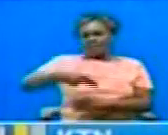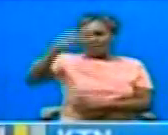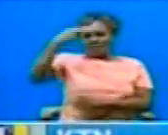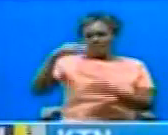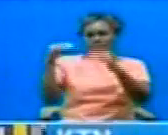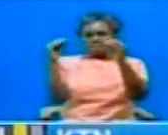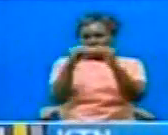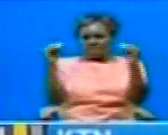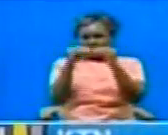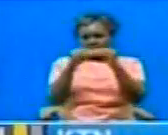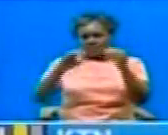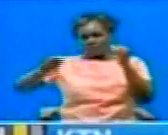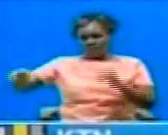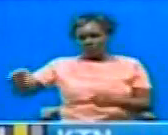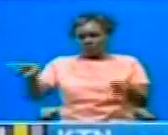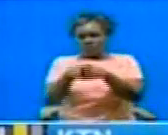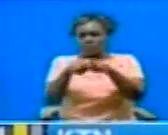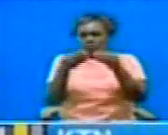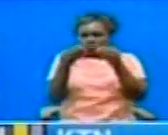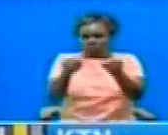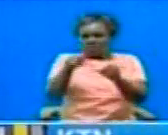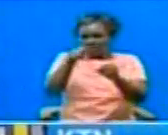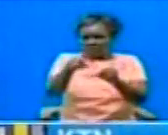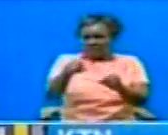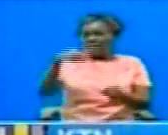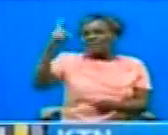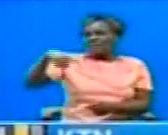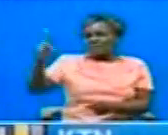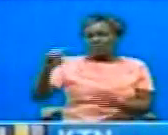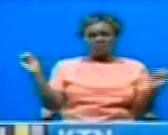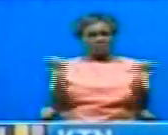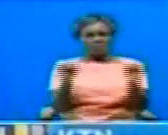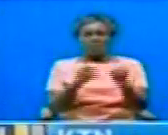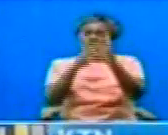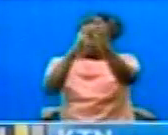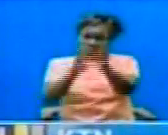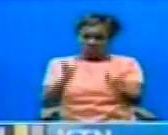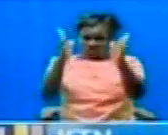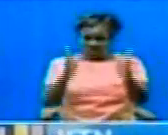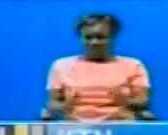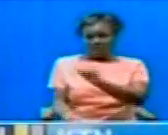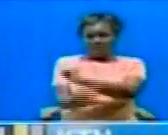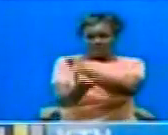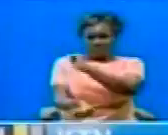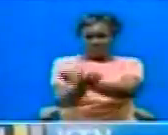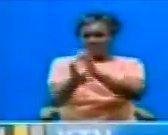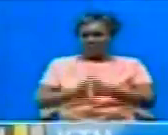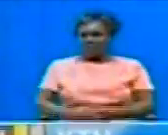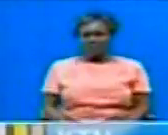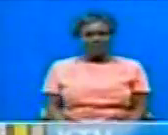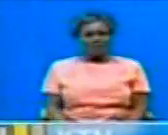government officials aimed at stemming the tensions did not bear much fruit, as Lofty Matambo now reports.